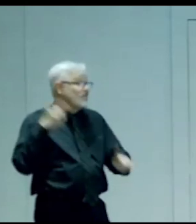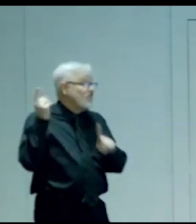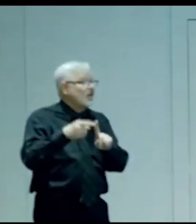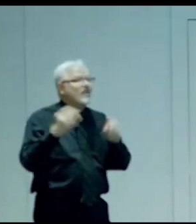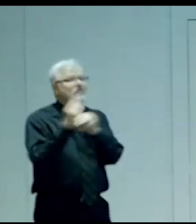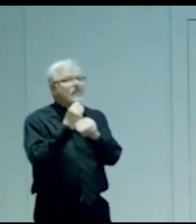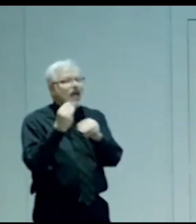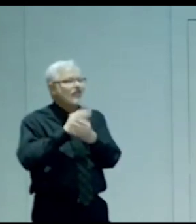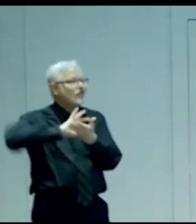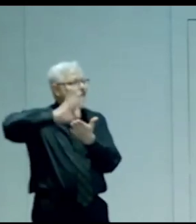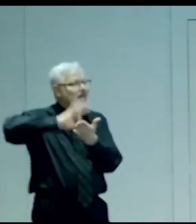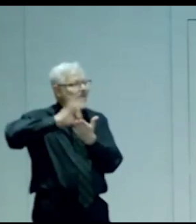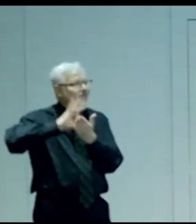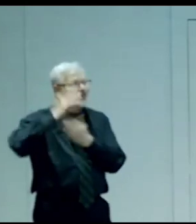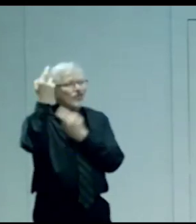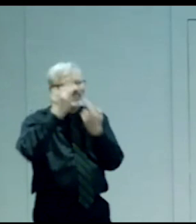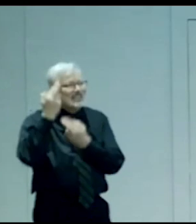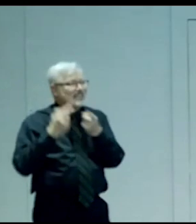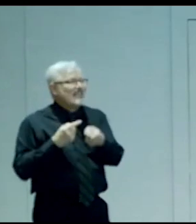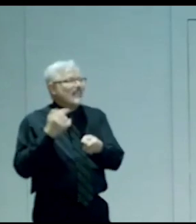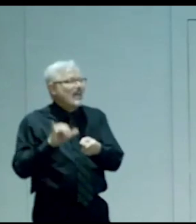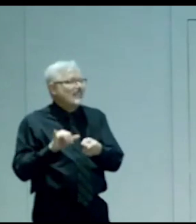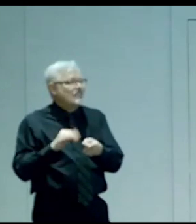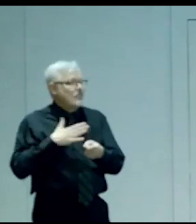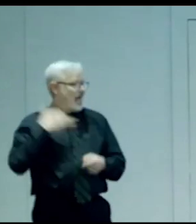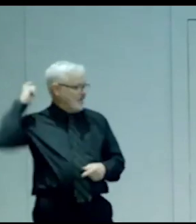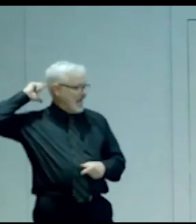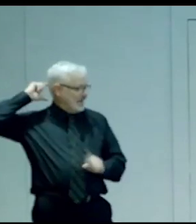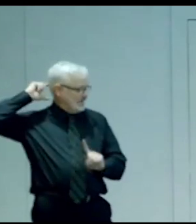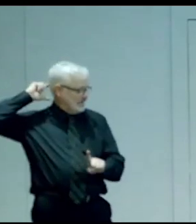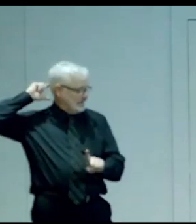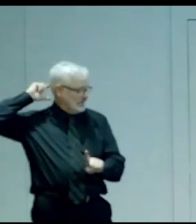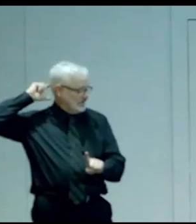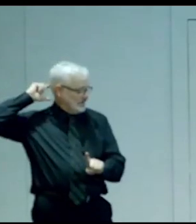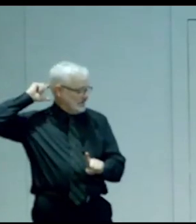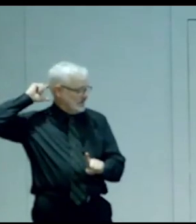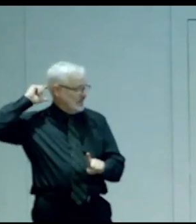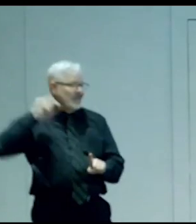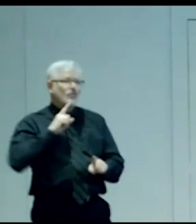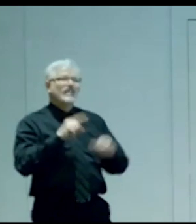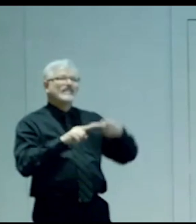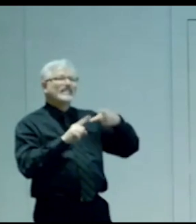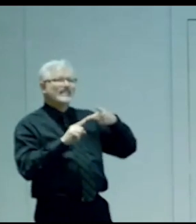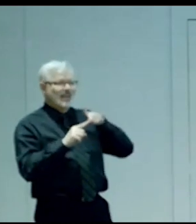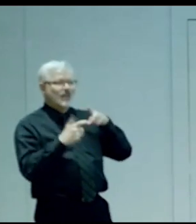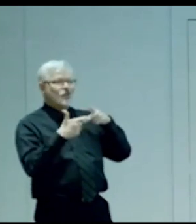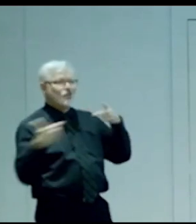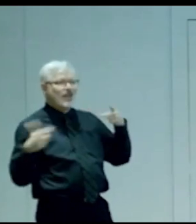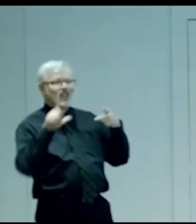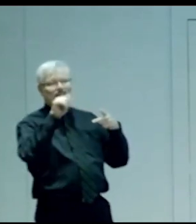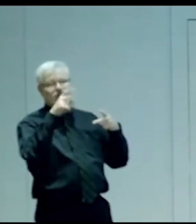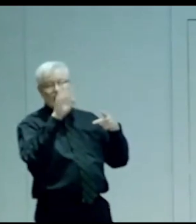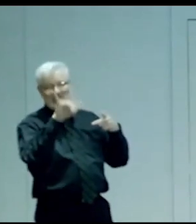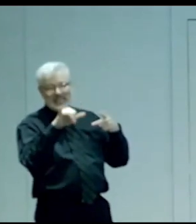mathematics, quantitative reasoning, is now, in my mind, the second great literacy. And in fact, it